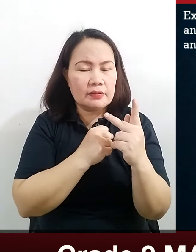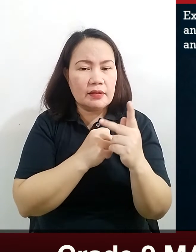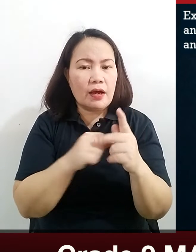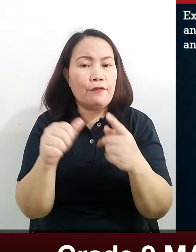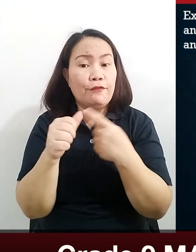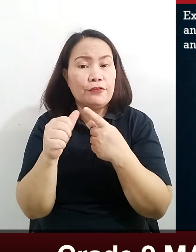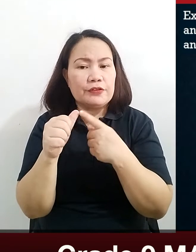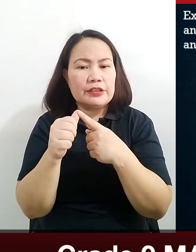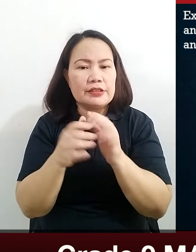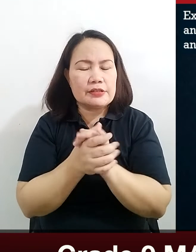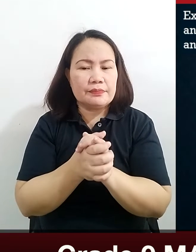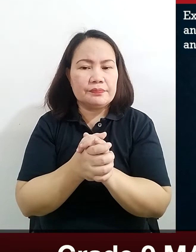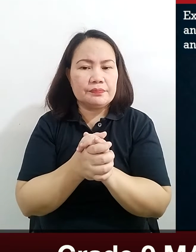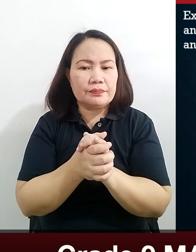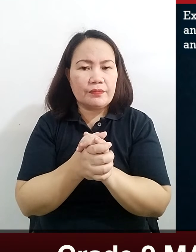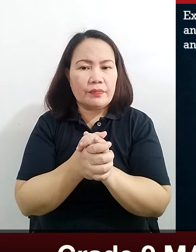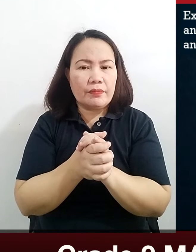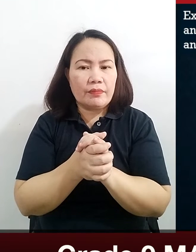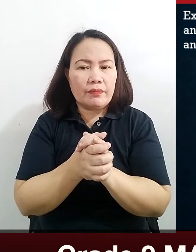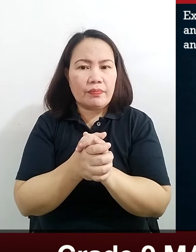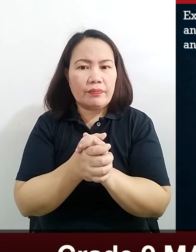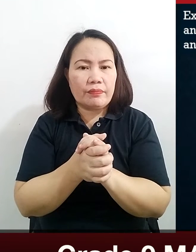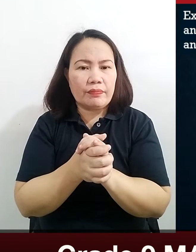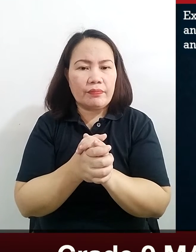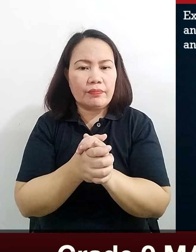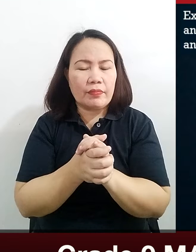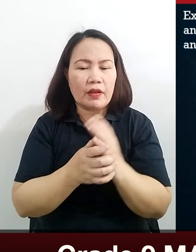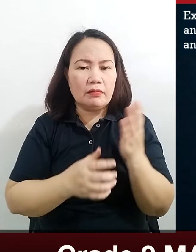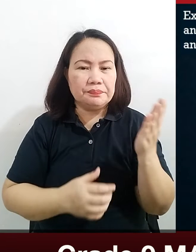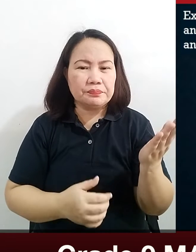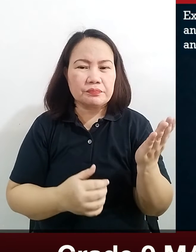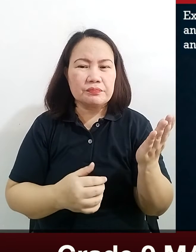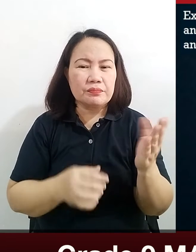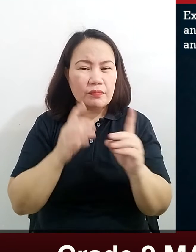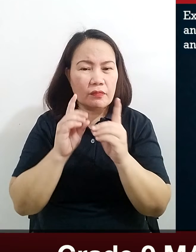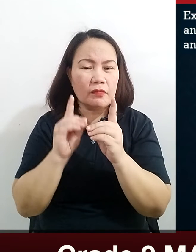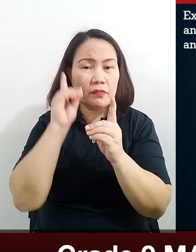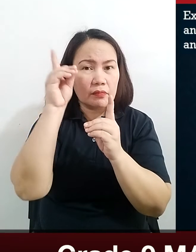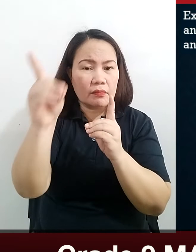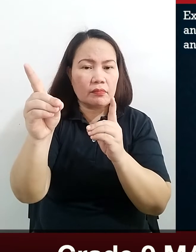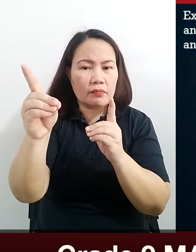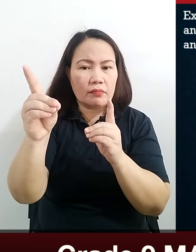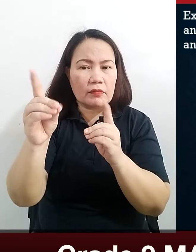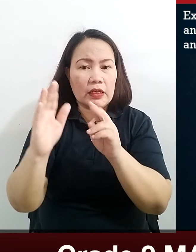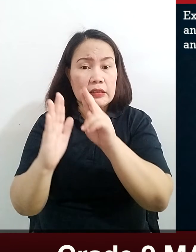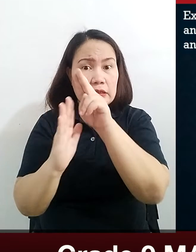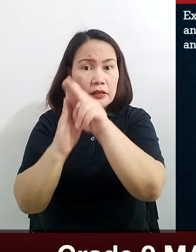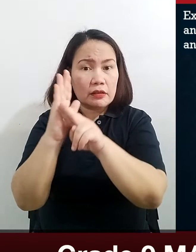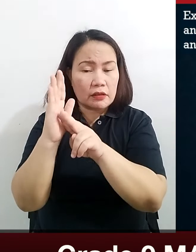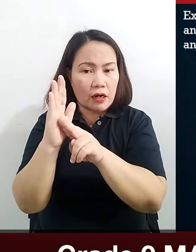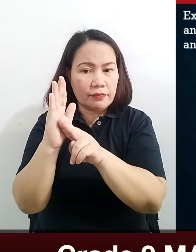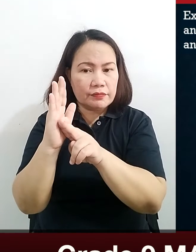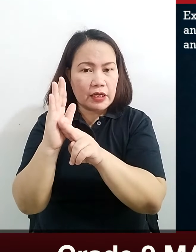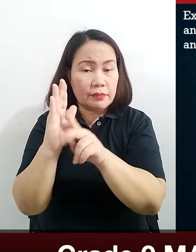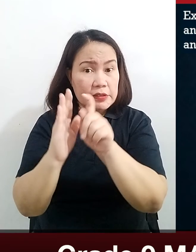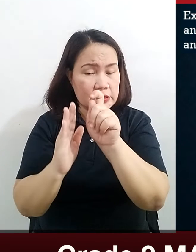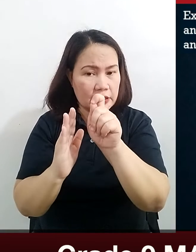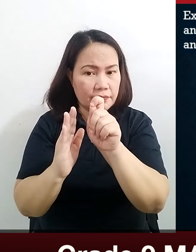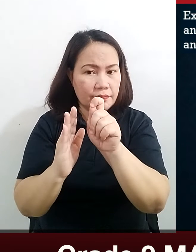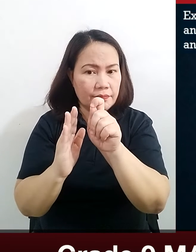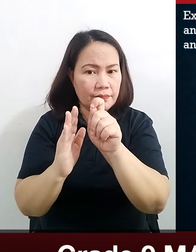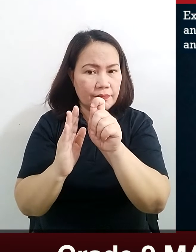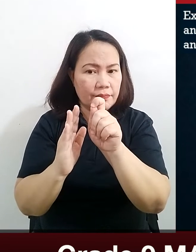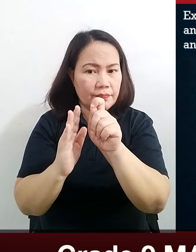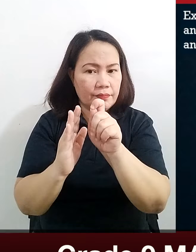So first, of course, since sabi doon, this is the distance, the number of hours t traveled and the distance traveled